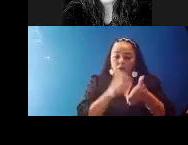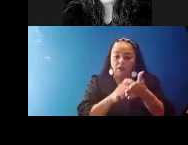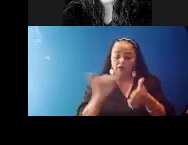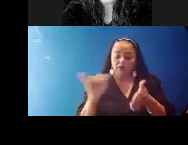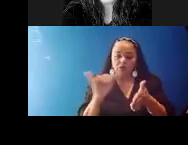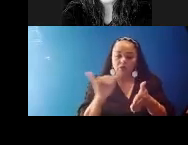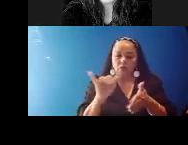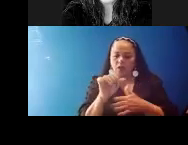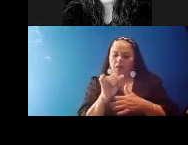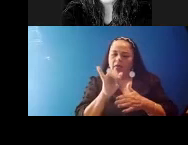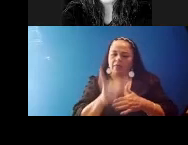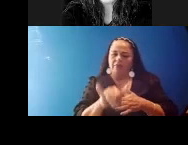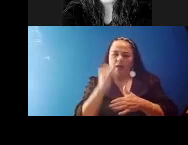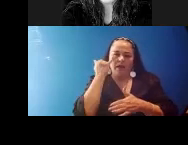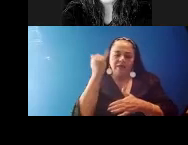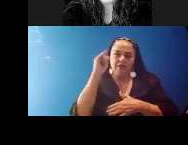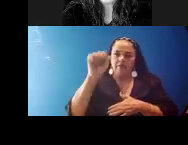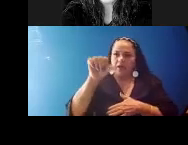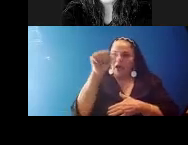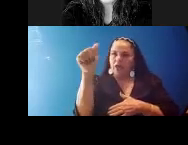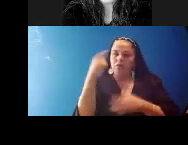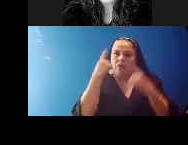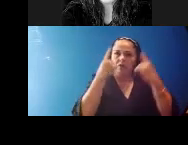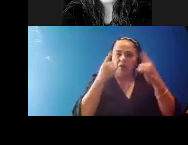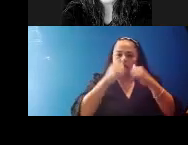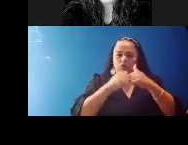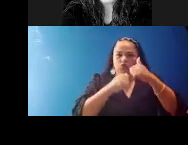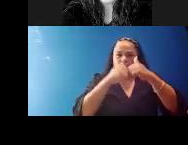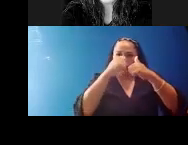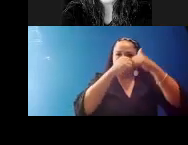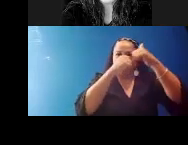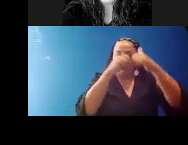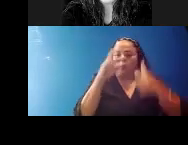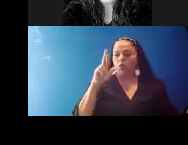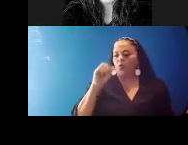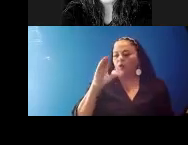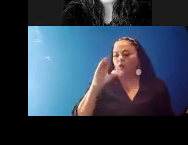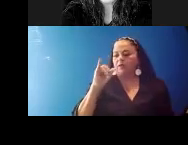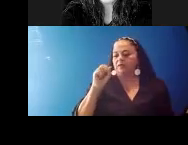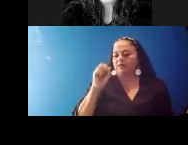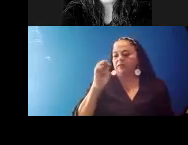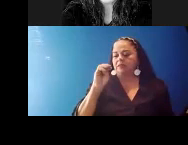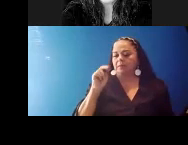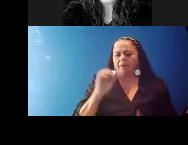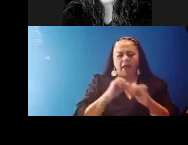of othering, right? And so as you think about how structural racism, that macro level, how it's able to strengthen and maintain